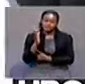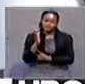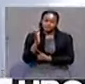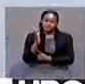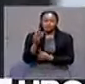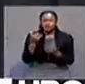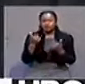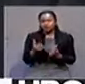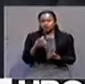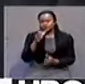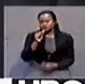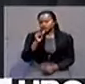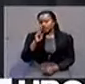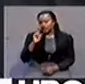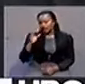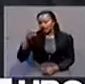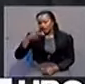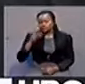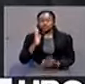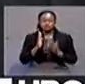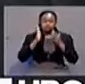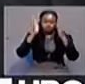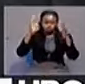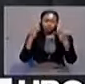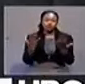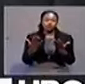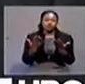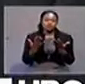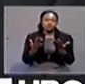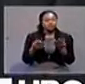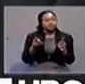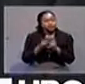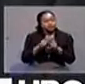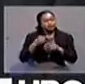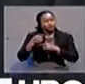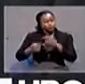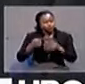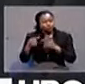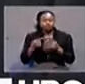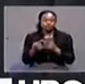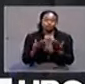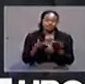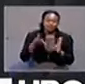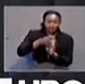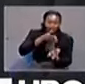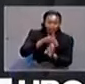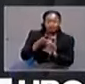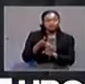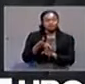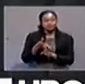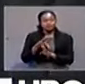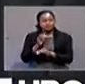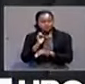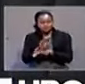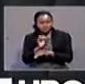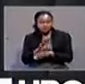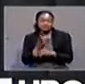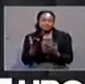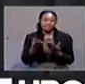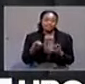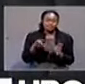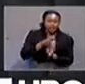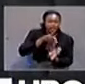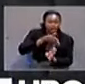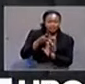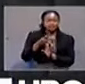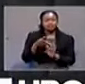Yet the Archbishop has made us, through his wise counsel, through his guidance,